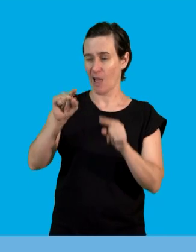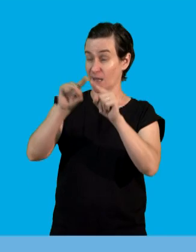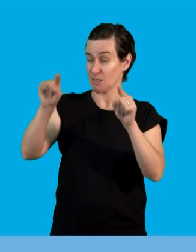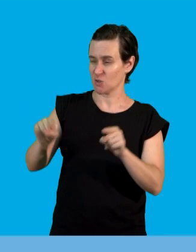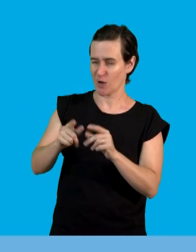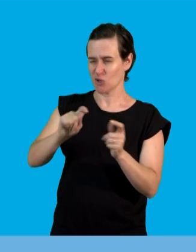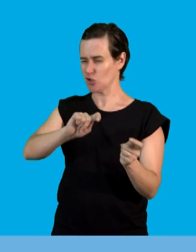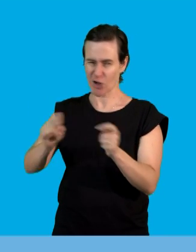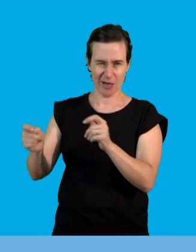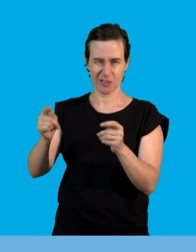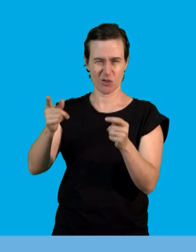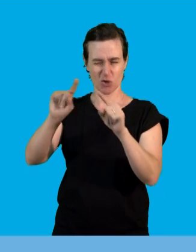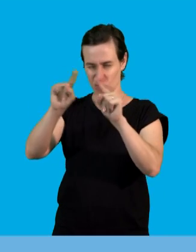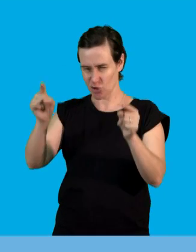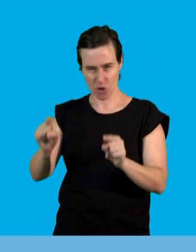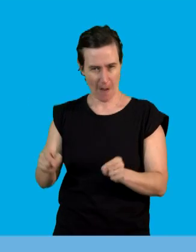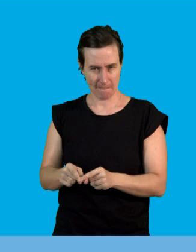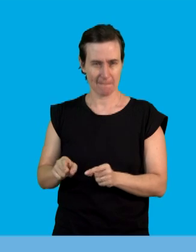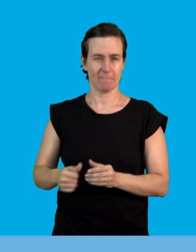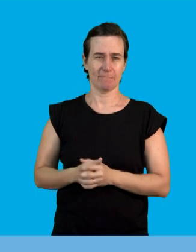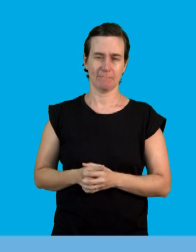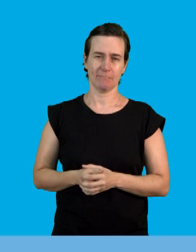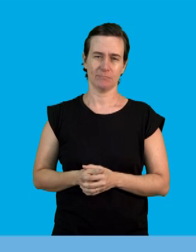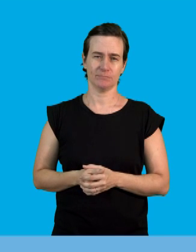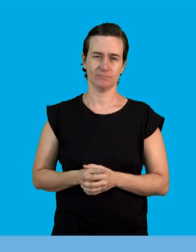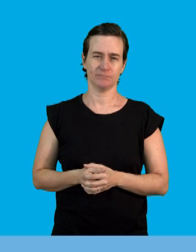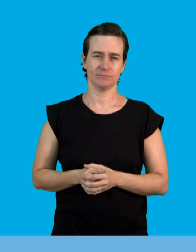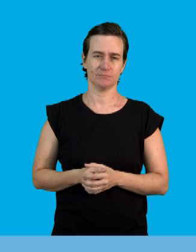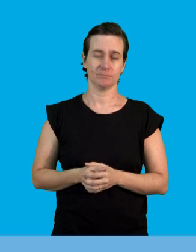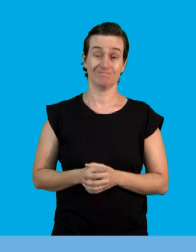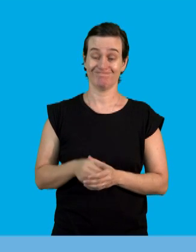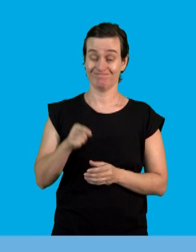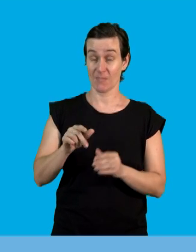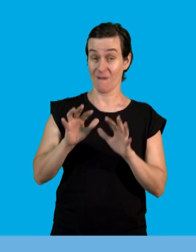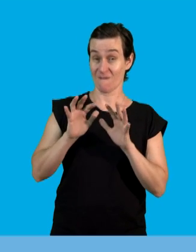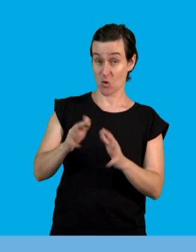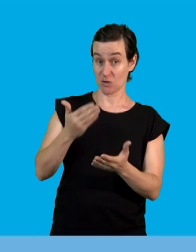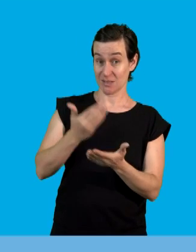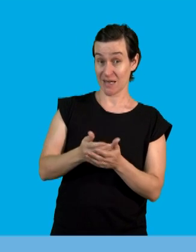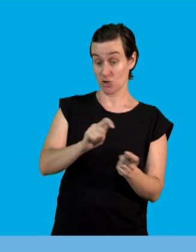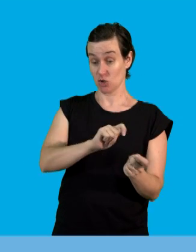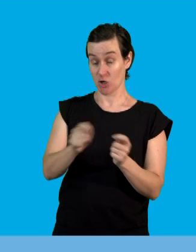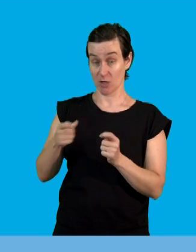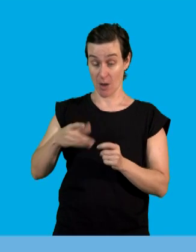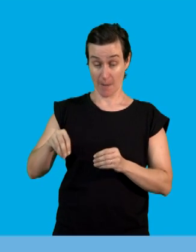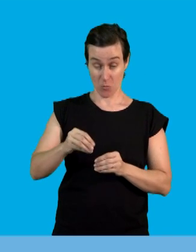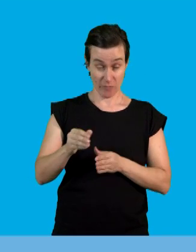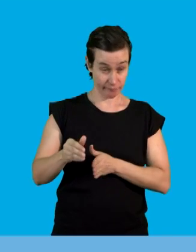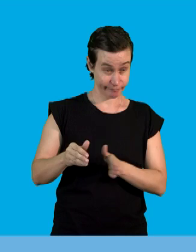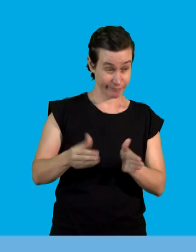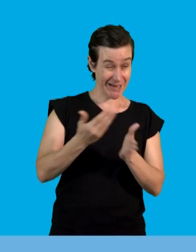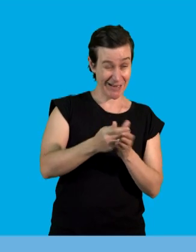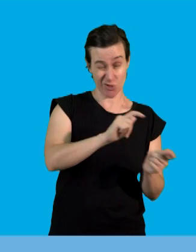of that object changes, then you should know that a force was applied. And also, a force can change the movement of an